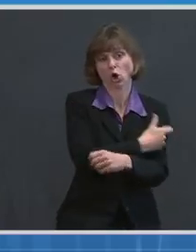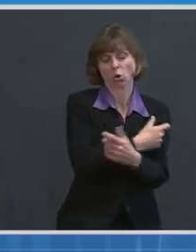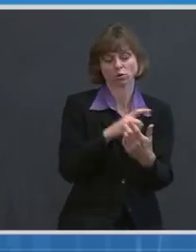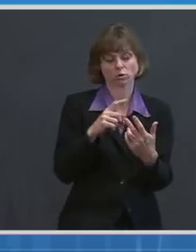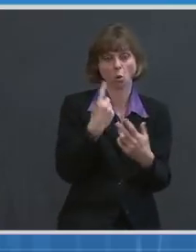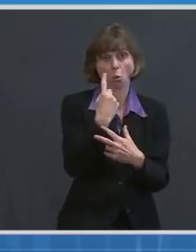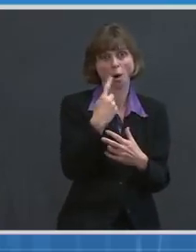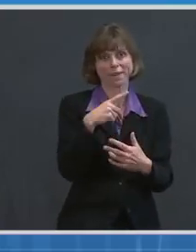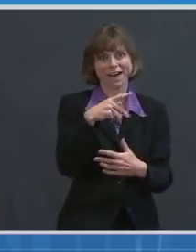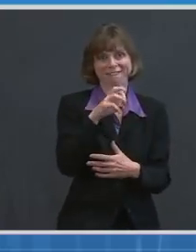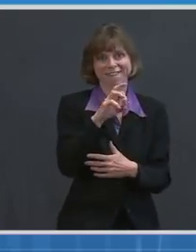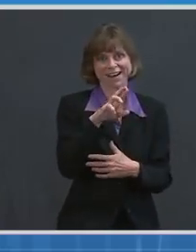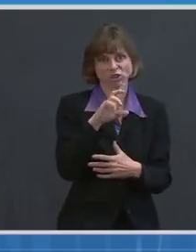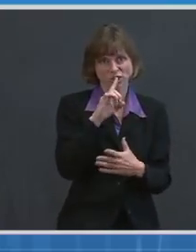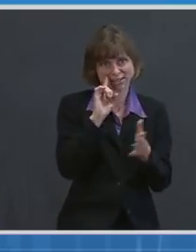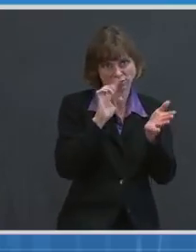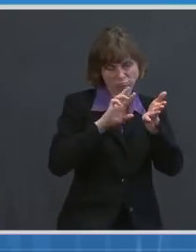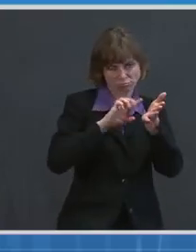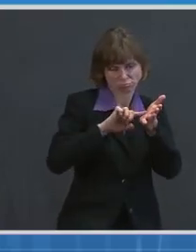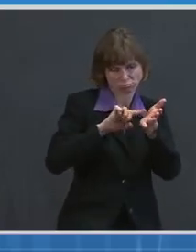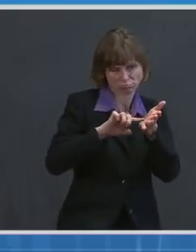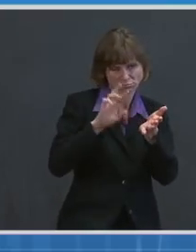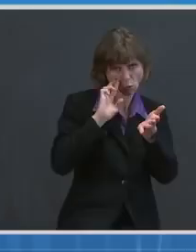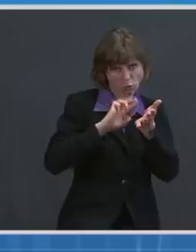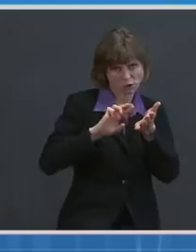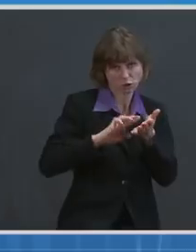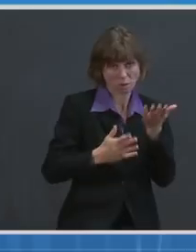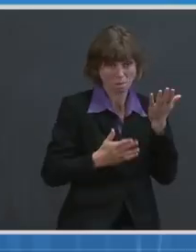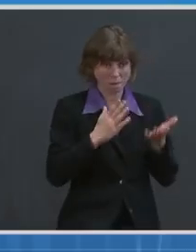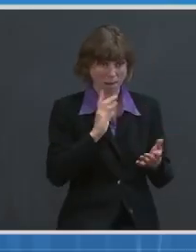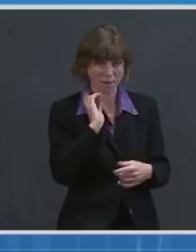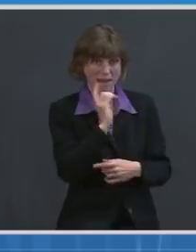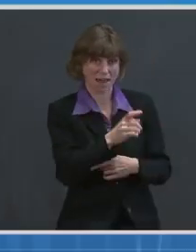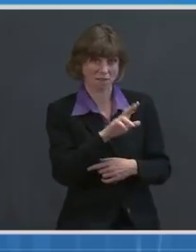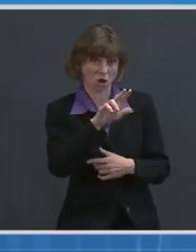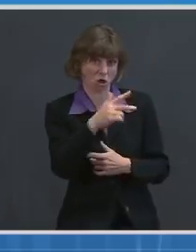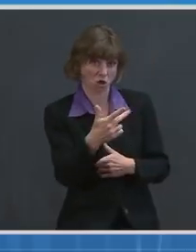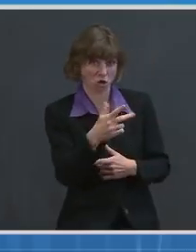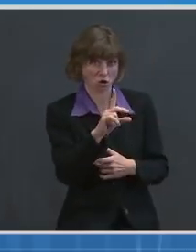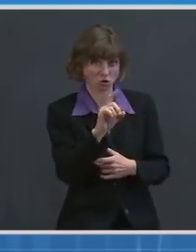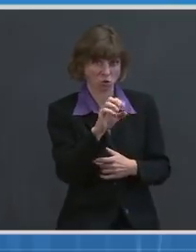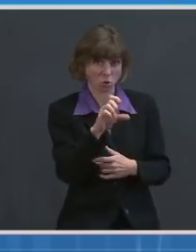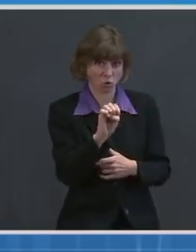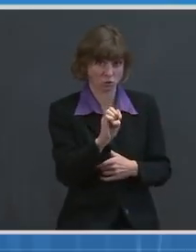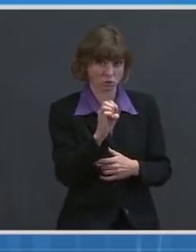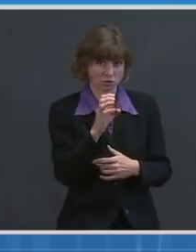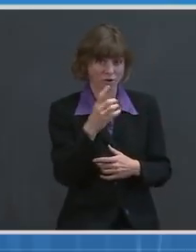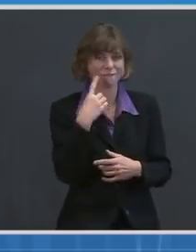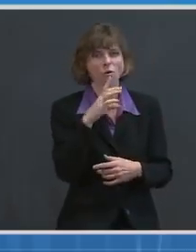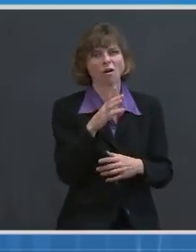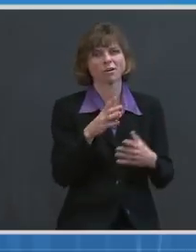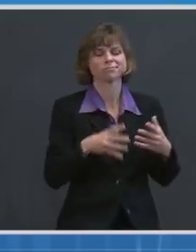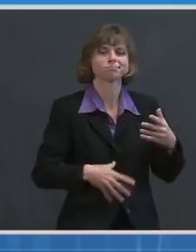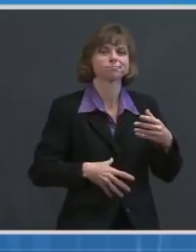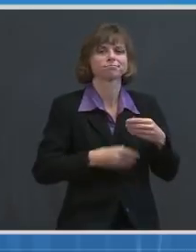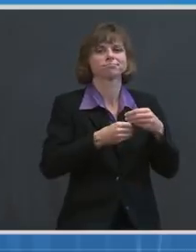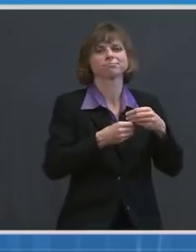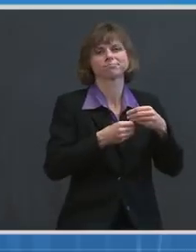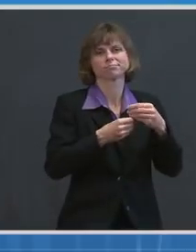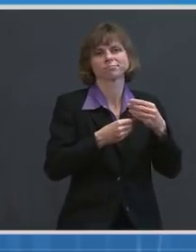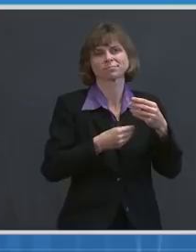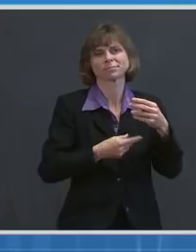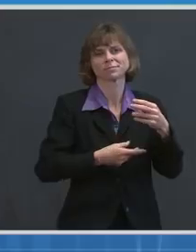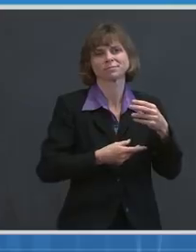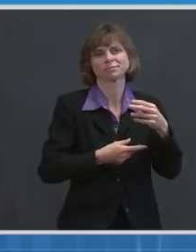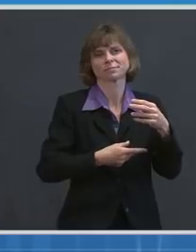talking about giving a third dose against the wild type virus to boost up the level of